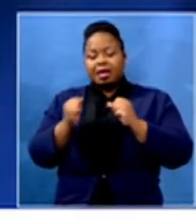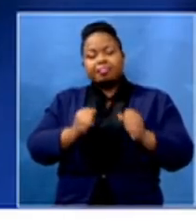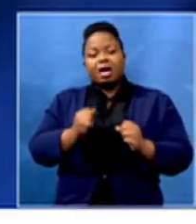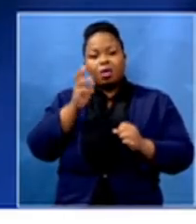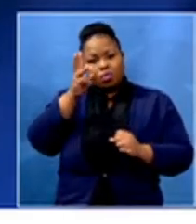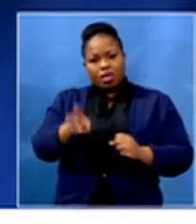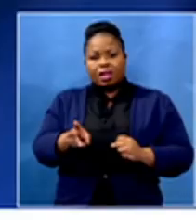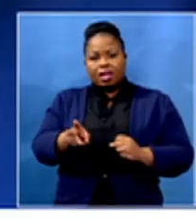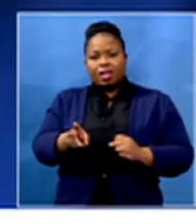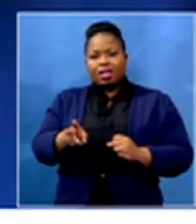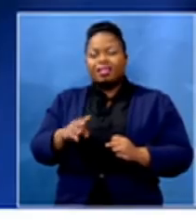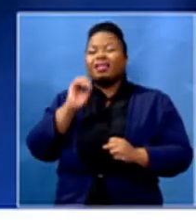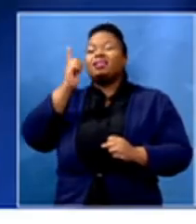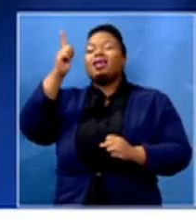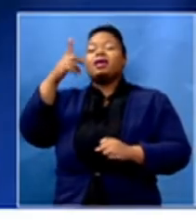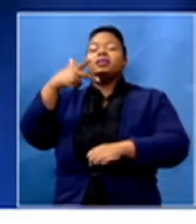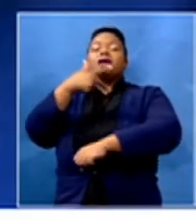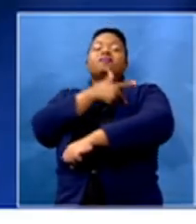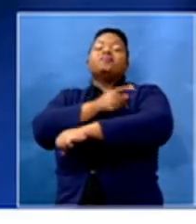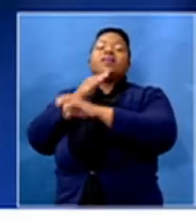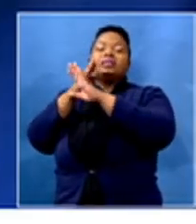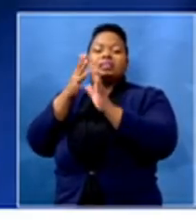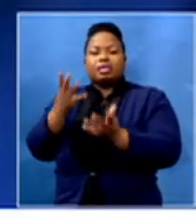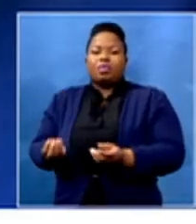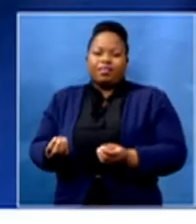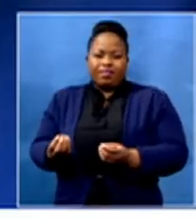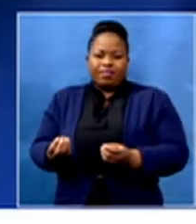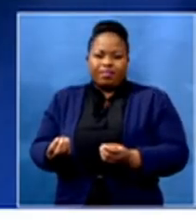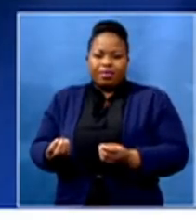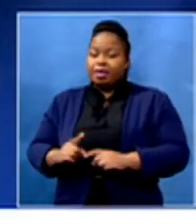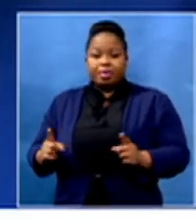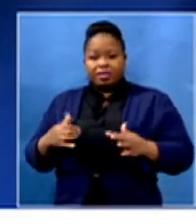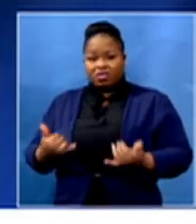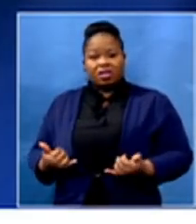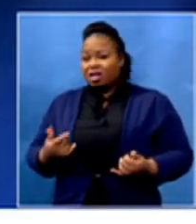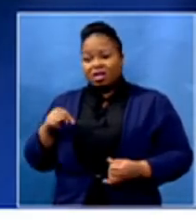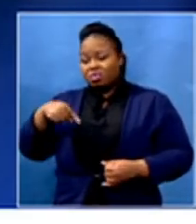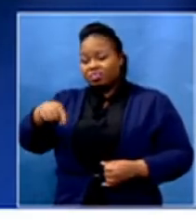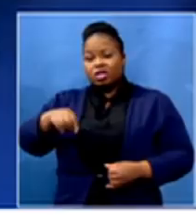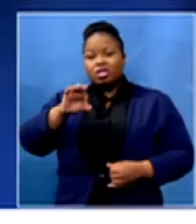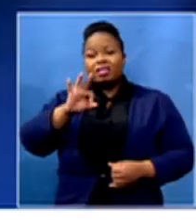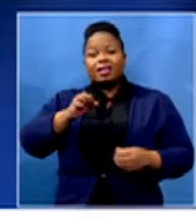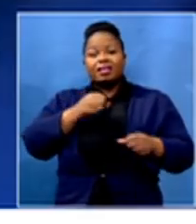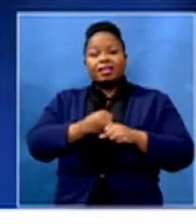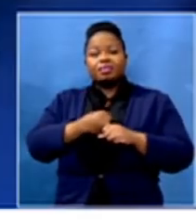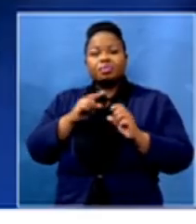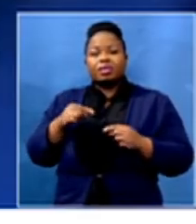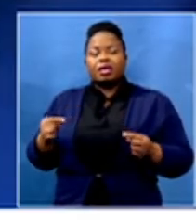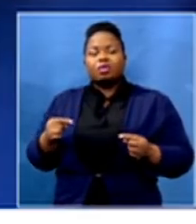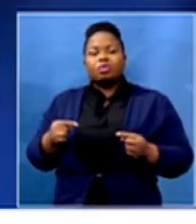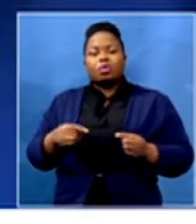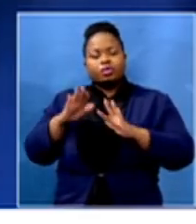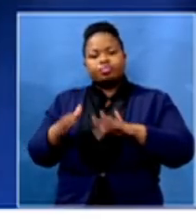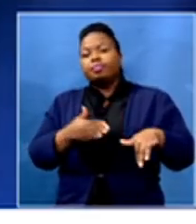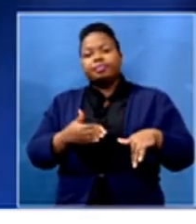a vaccine. But by that time, we will not be able to close all the schools and wait for the viral infection to pass. So